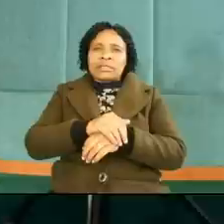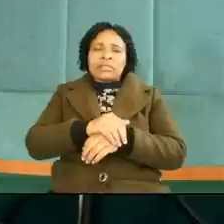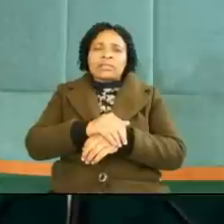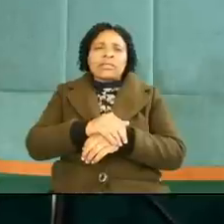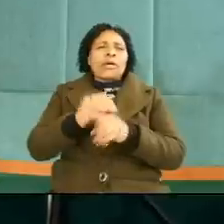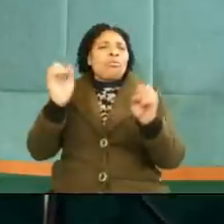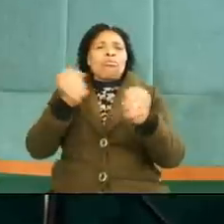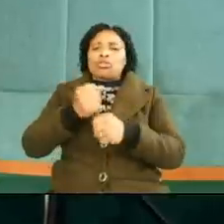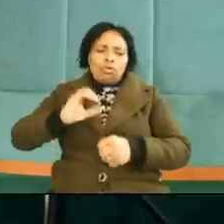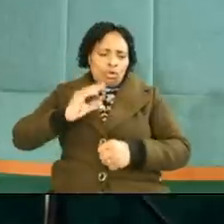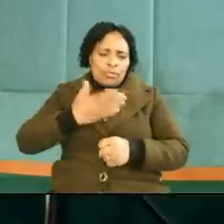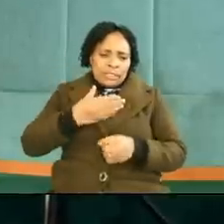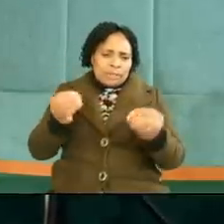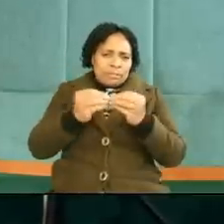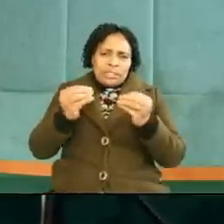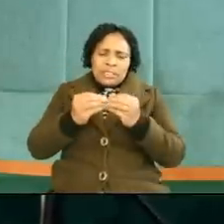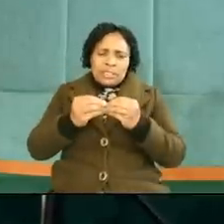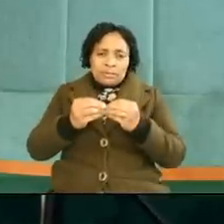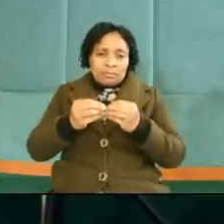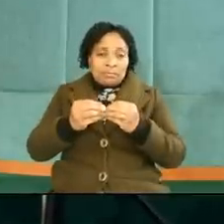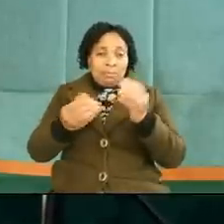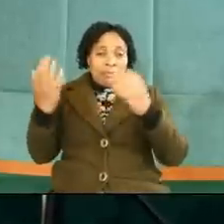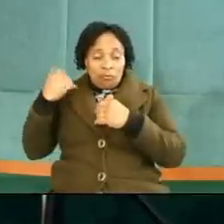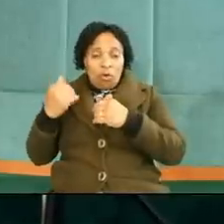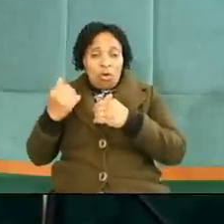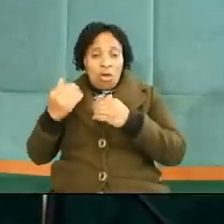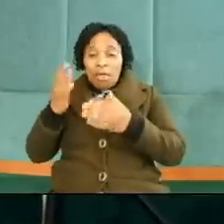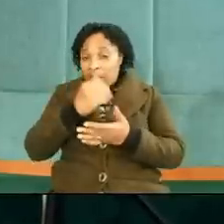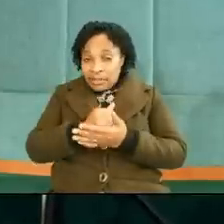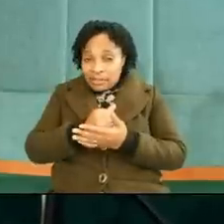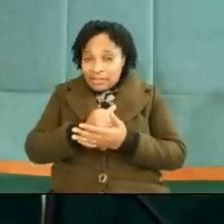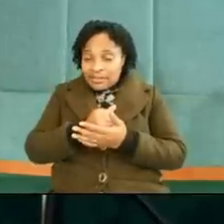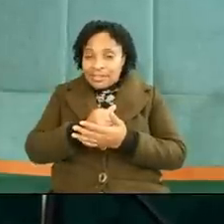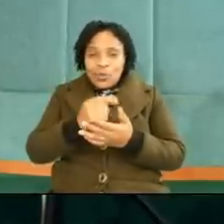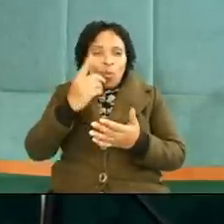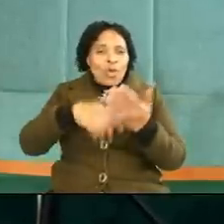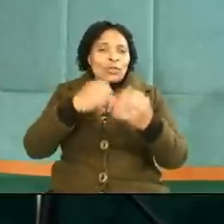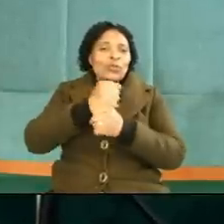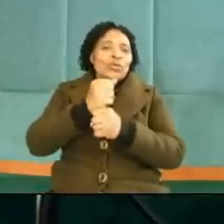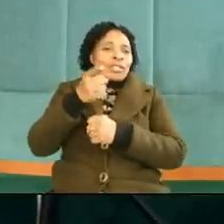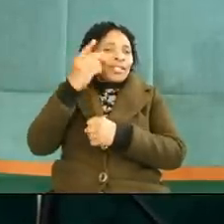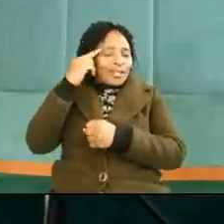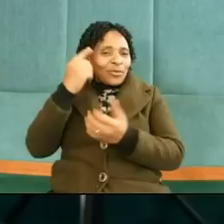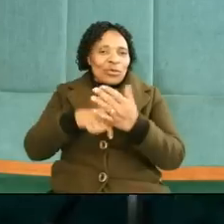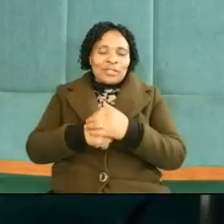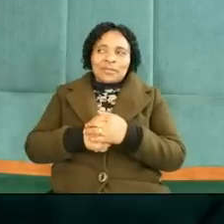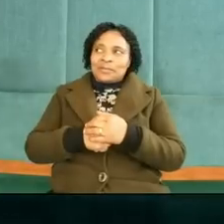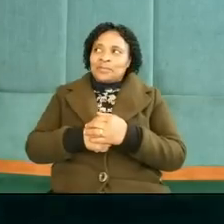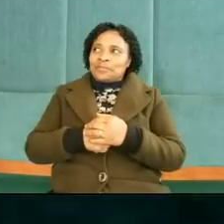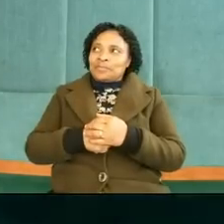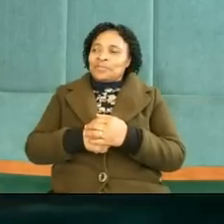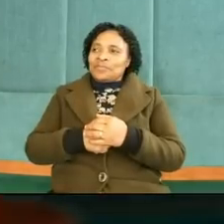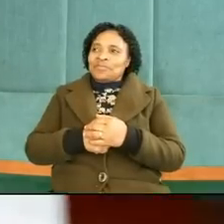longer come into our four little walls. Amen. So what do you think we did? Hey,